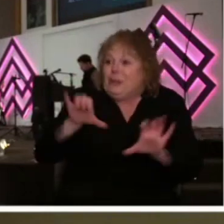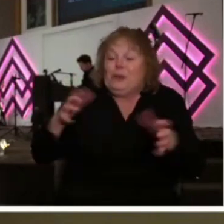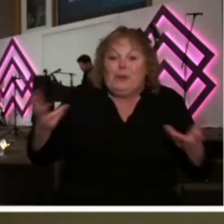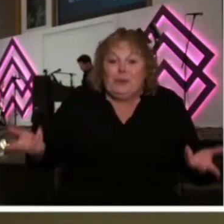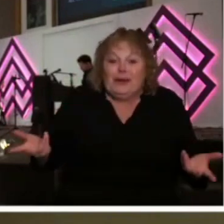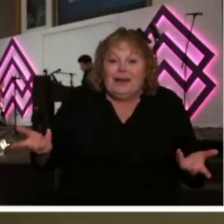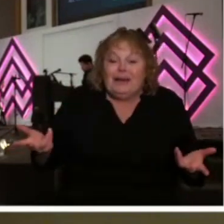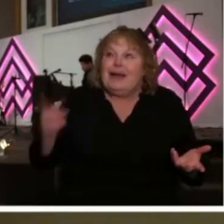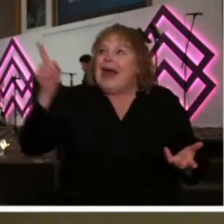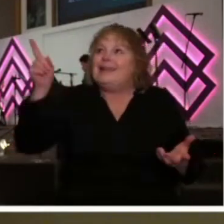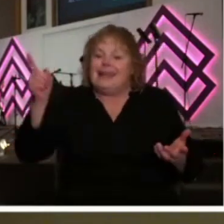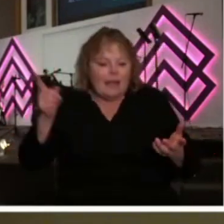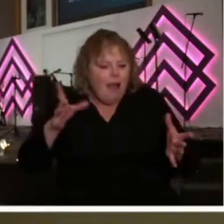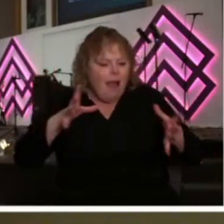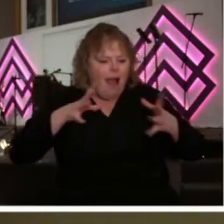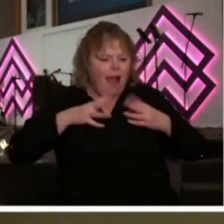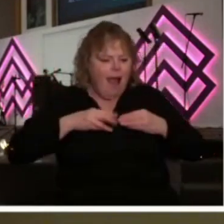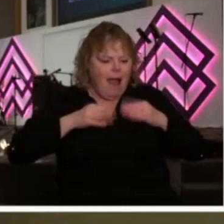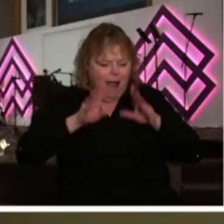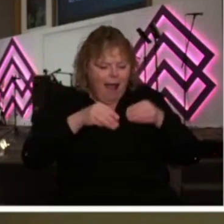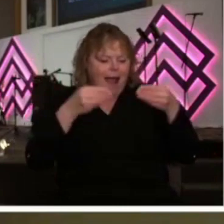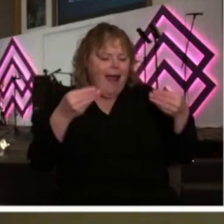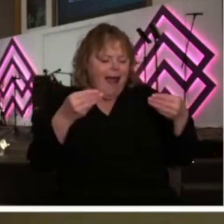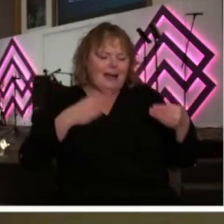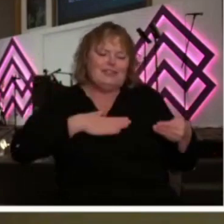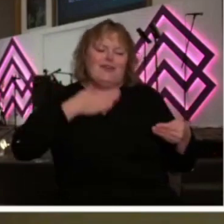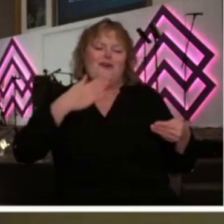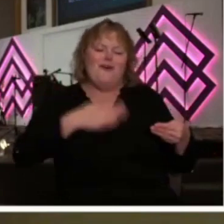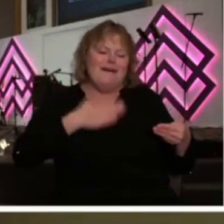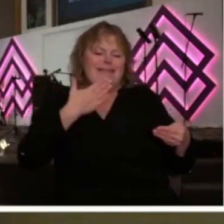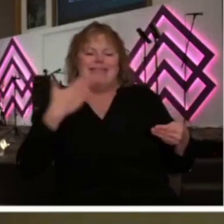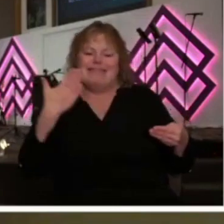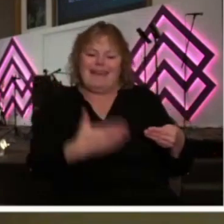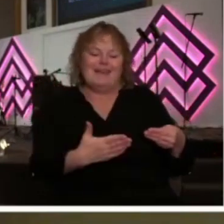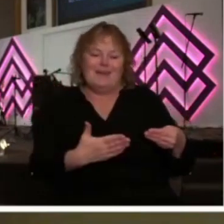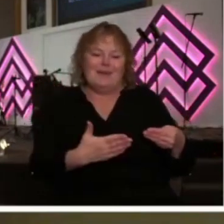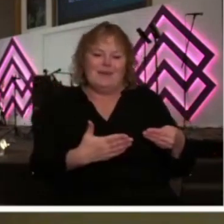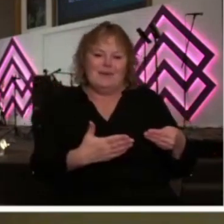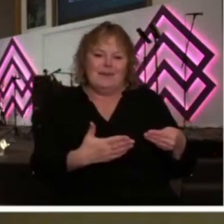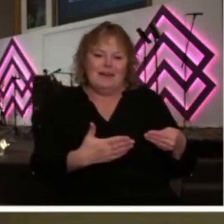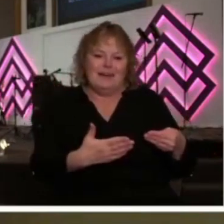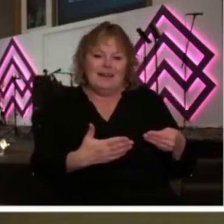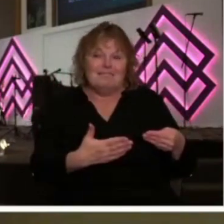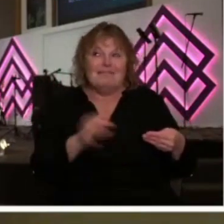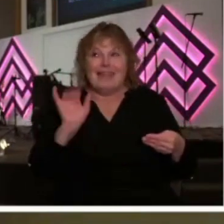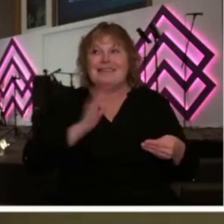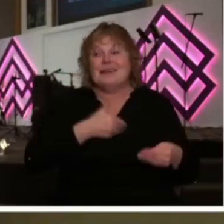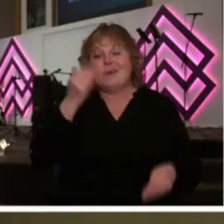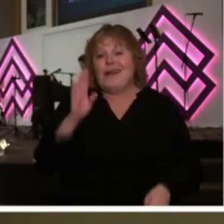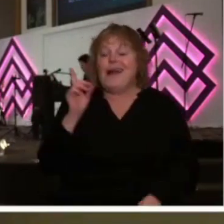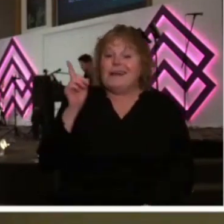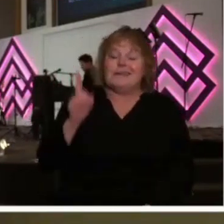And he receives it with joy and gladness.